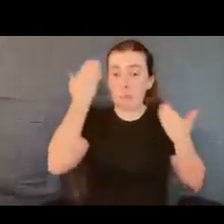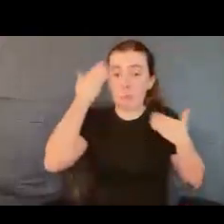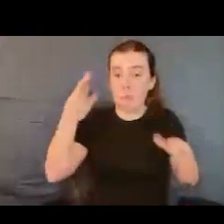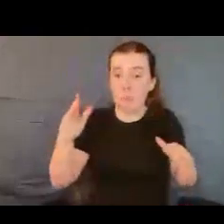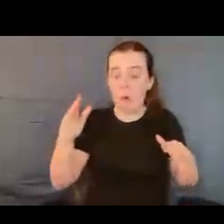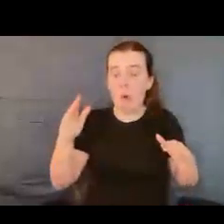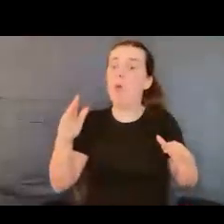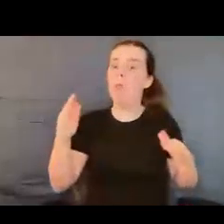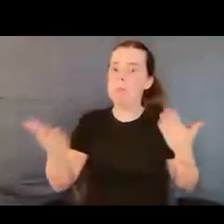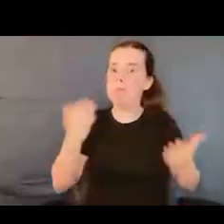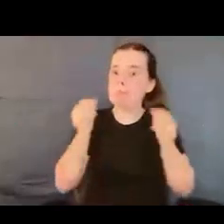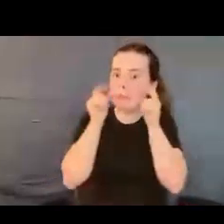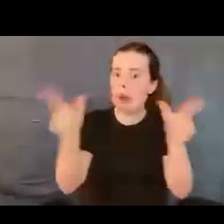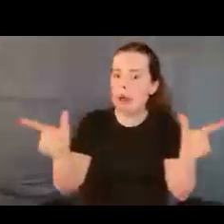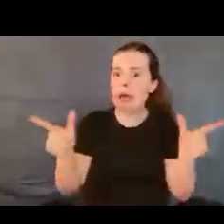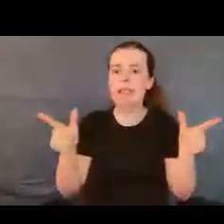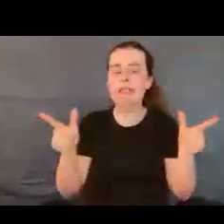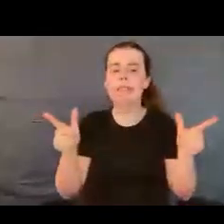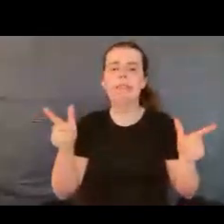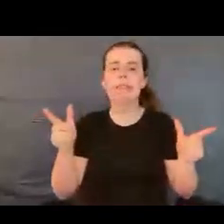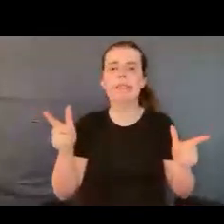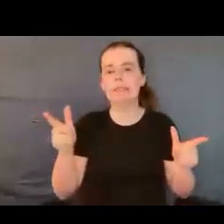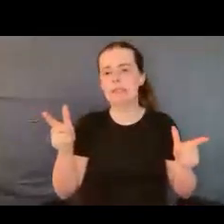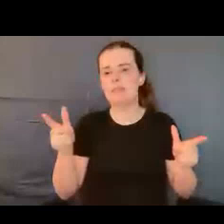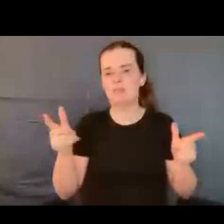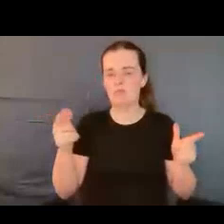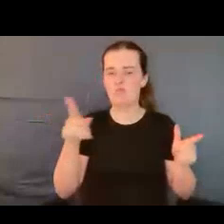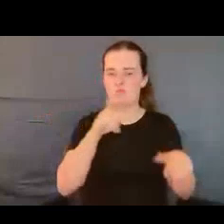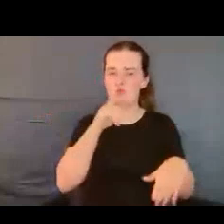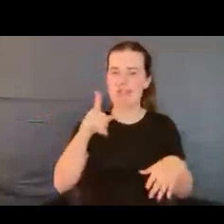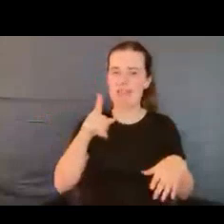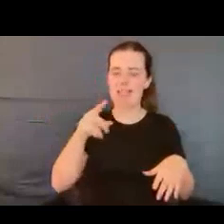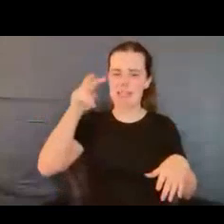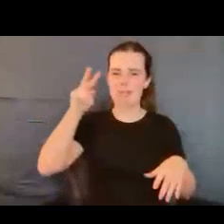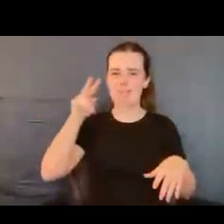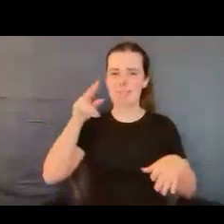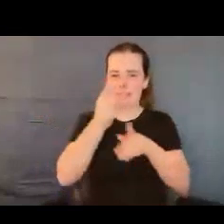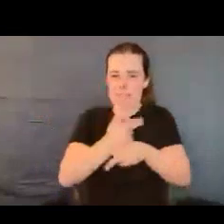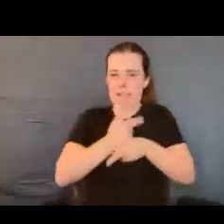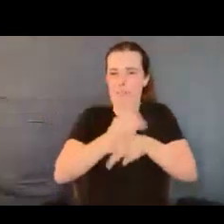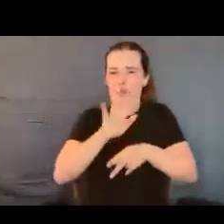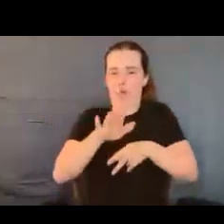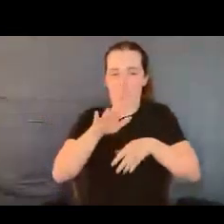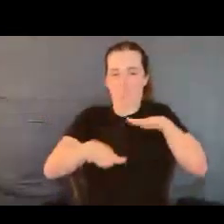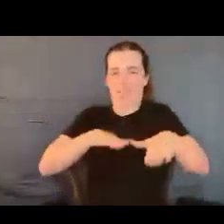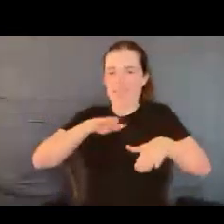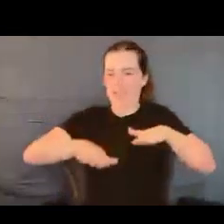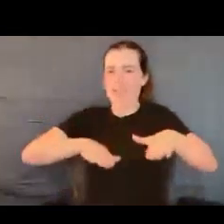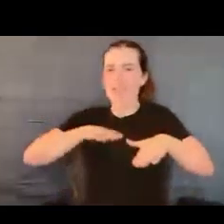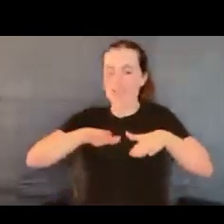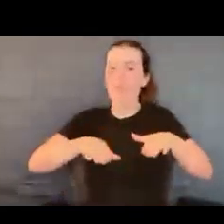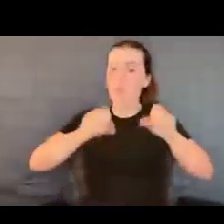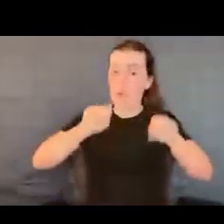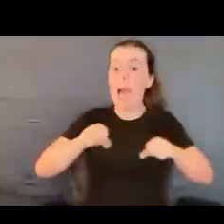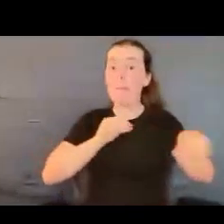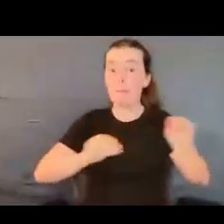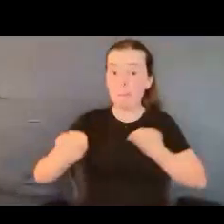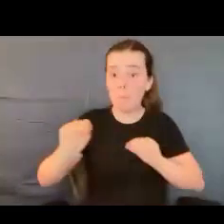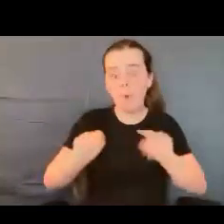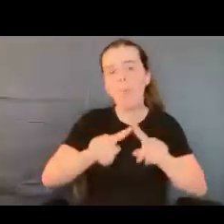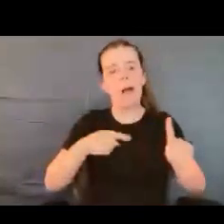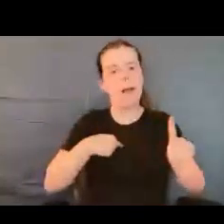bit surprising. It's a really an area just to watch your footing, and you can still certainly move on it. It's just a place where I've